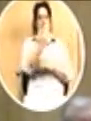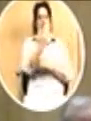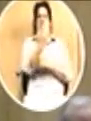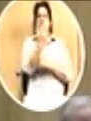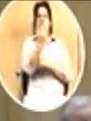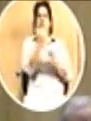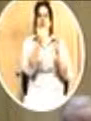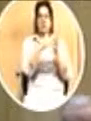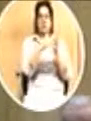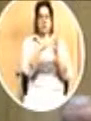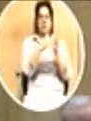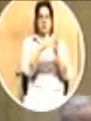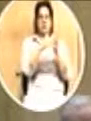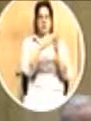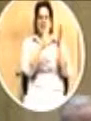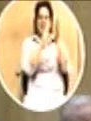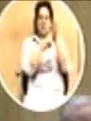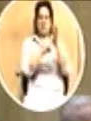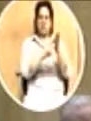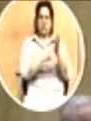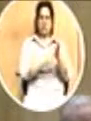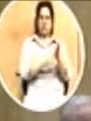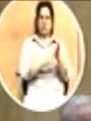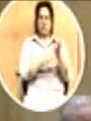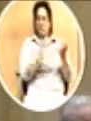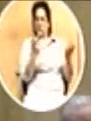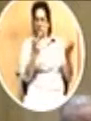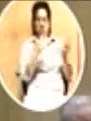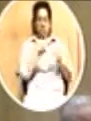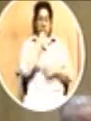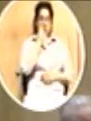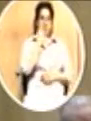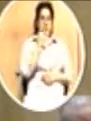15,000 signatures? I don't get it.